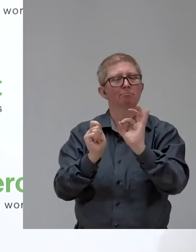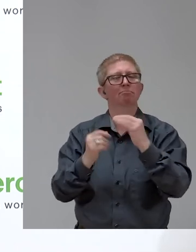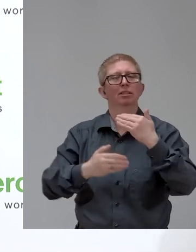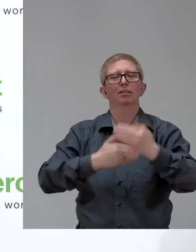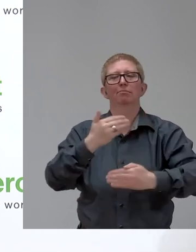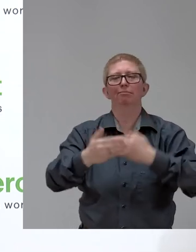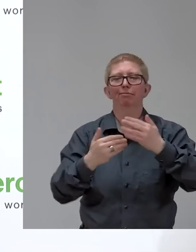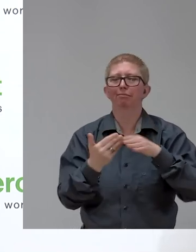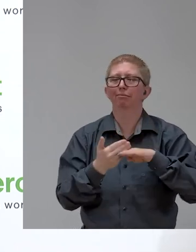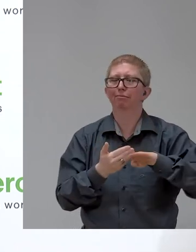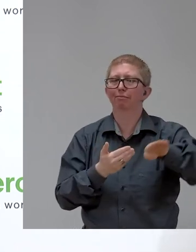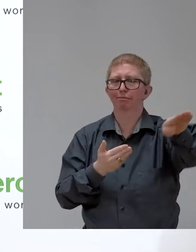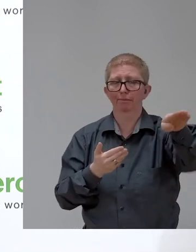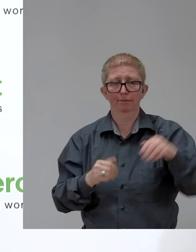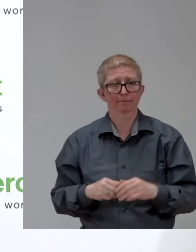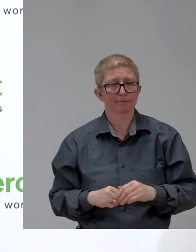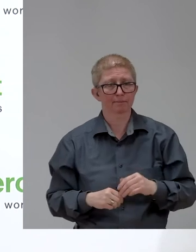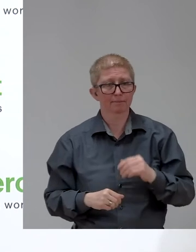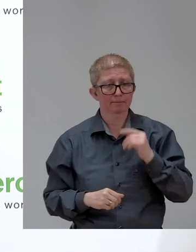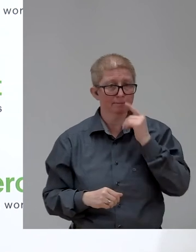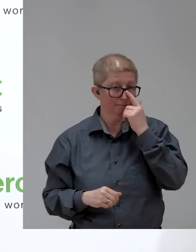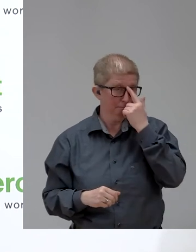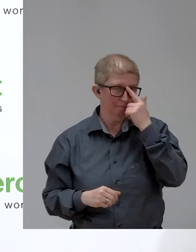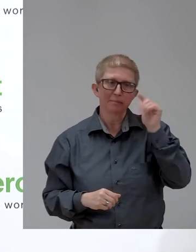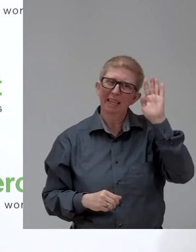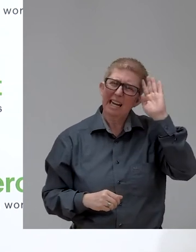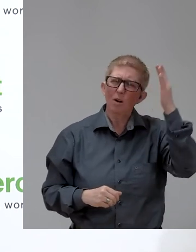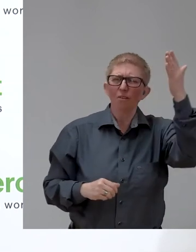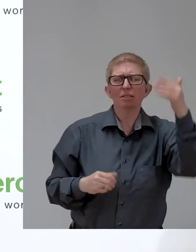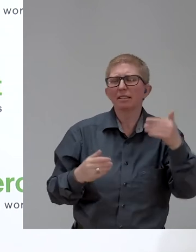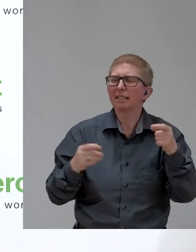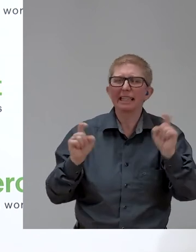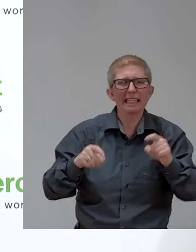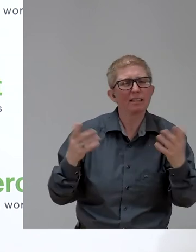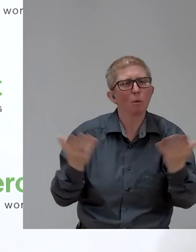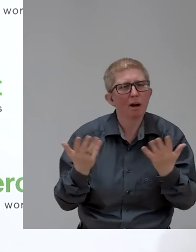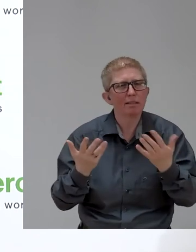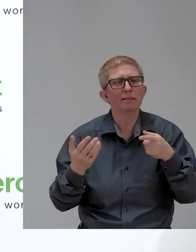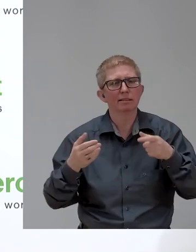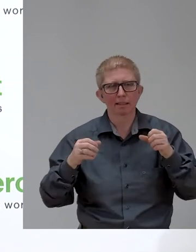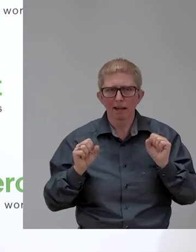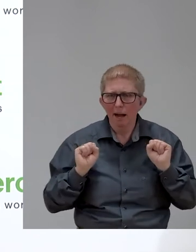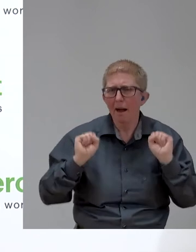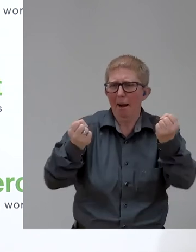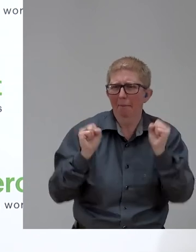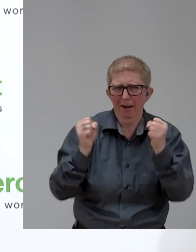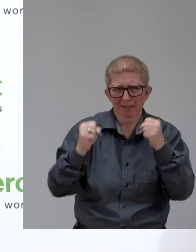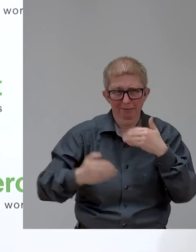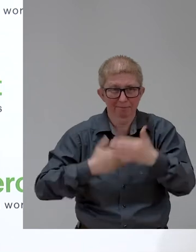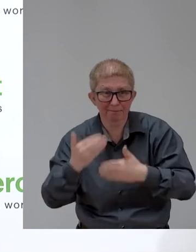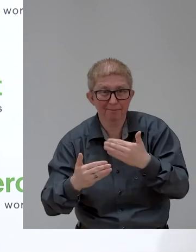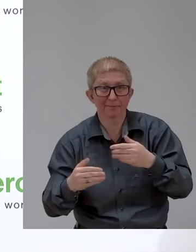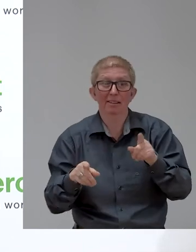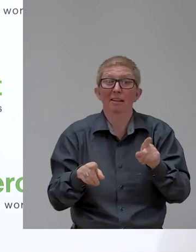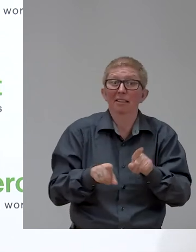policy influence. You might need to create a movement, a campaign. You need to change behaviors and mindsets. So it's an